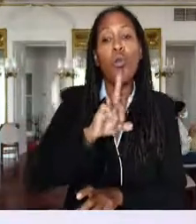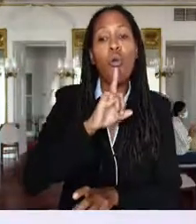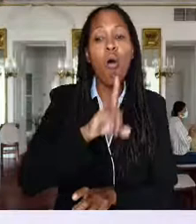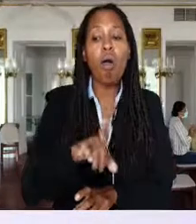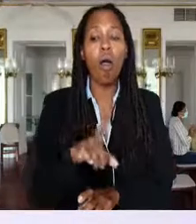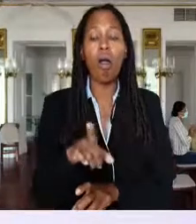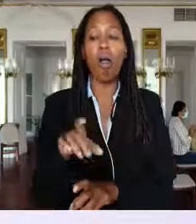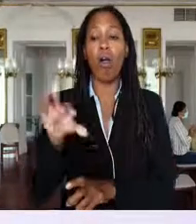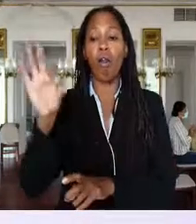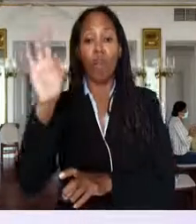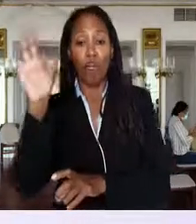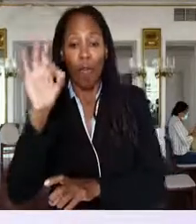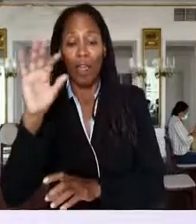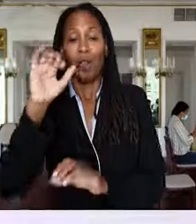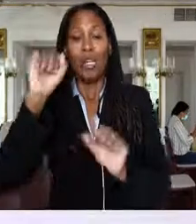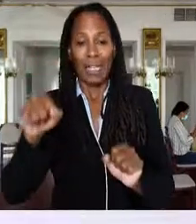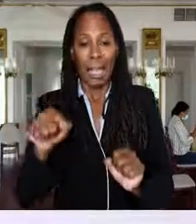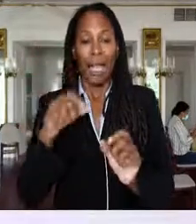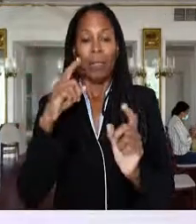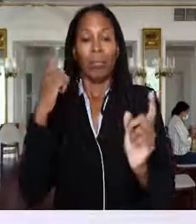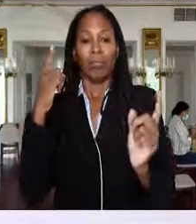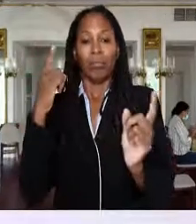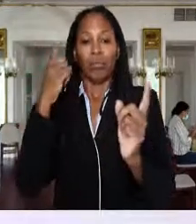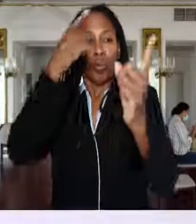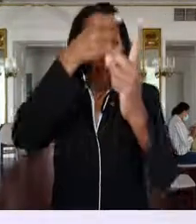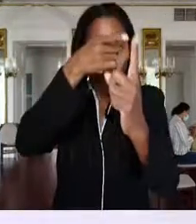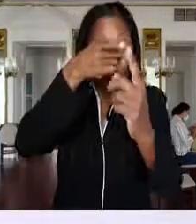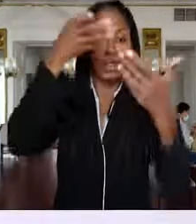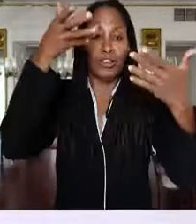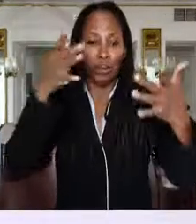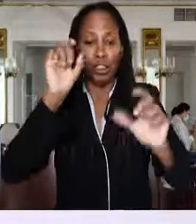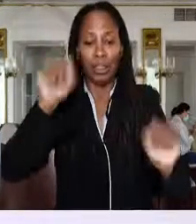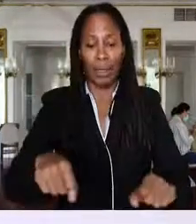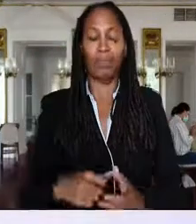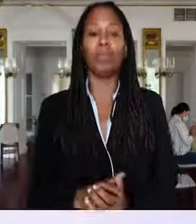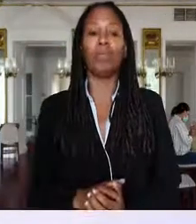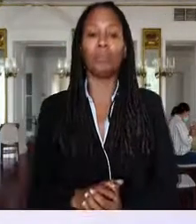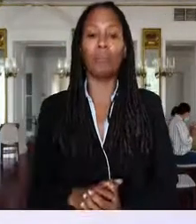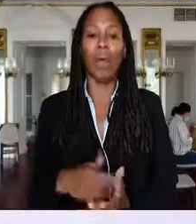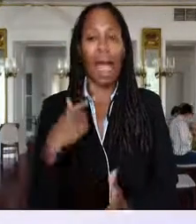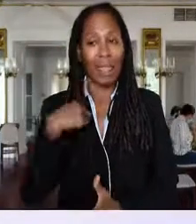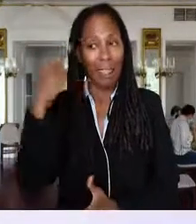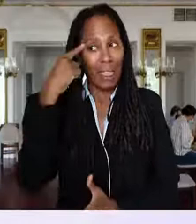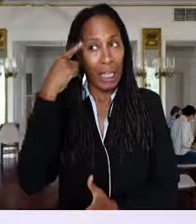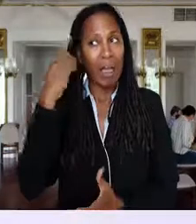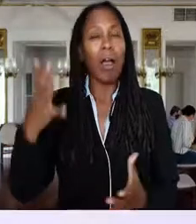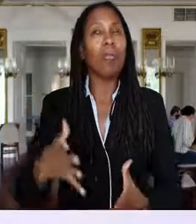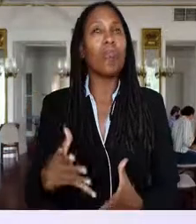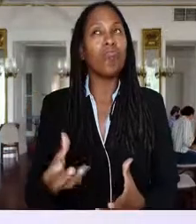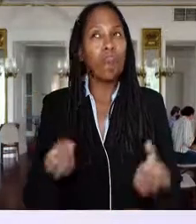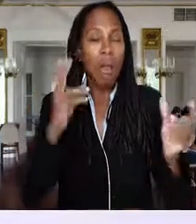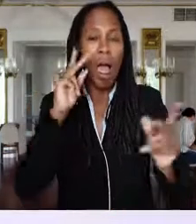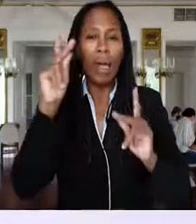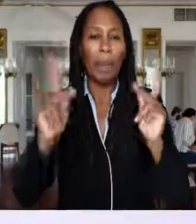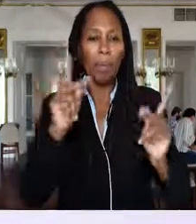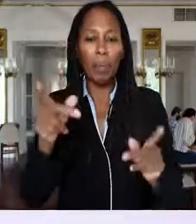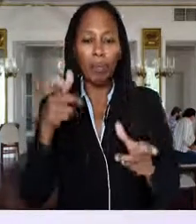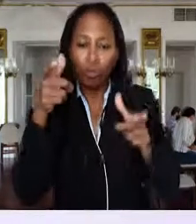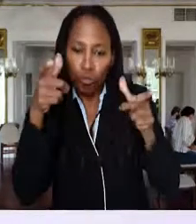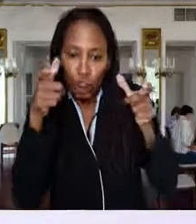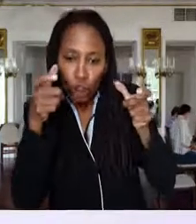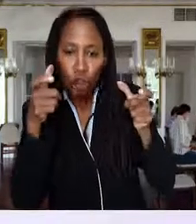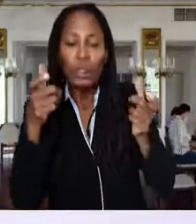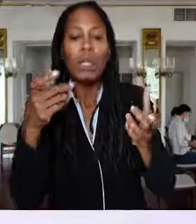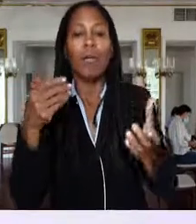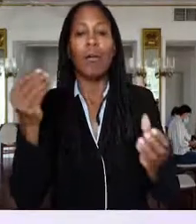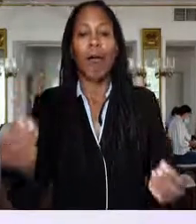deadlines that are imminent. I think there's a lot of interest in the refinery. There's a lot of money that been